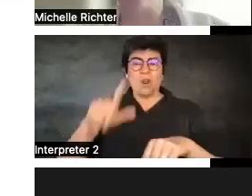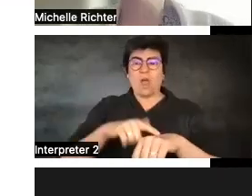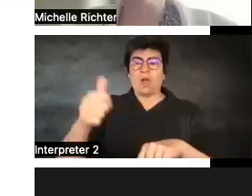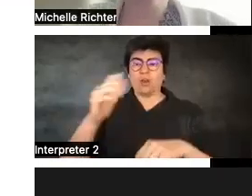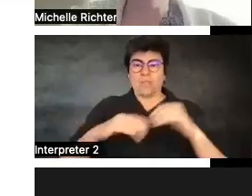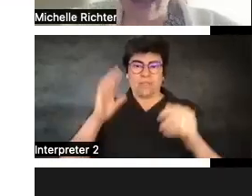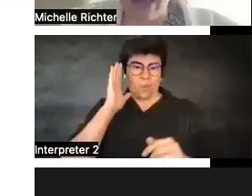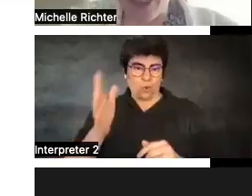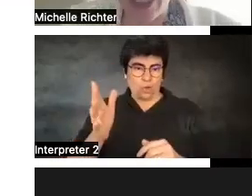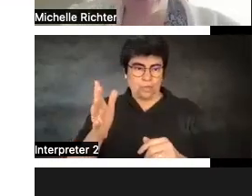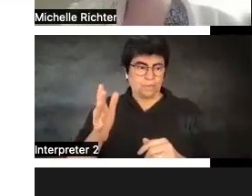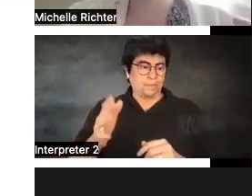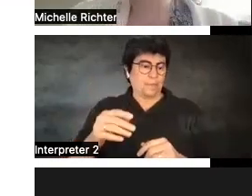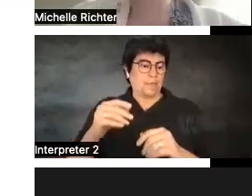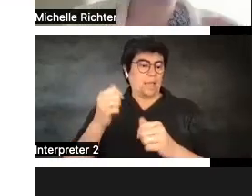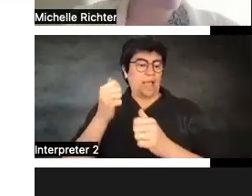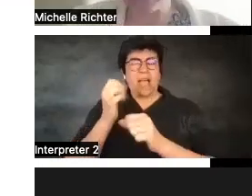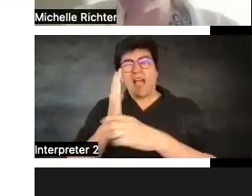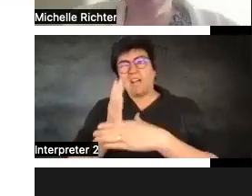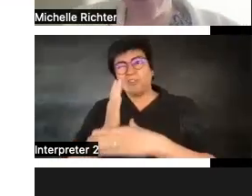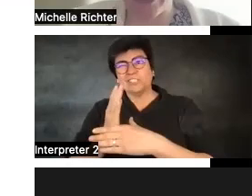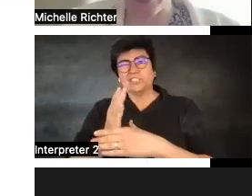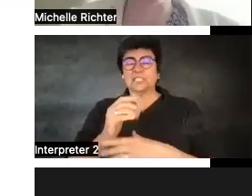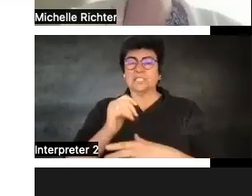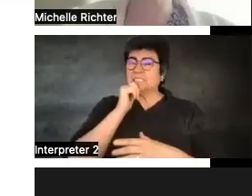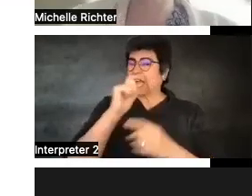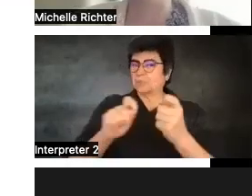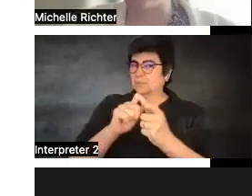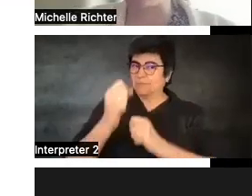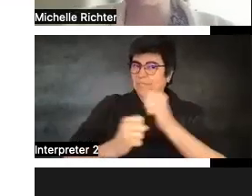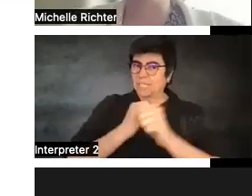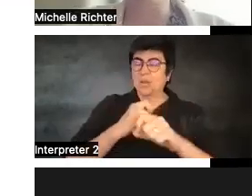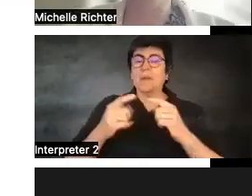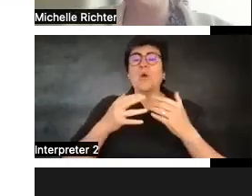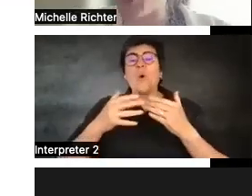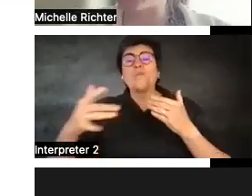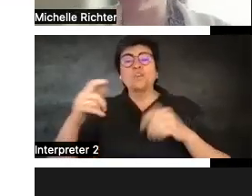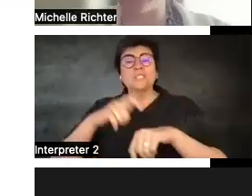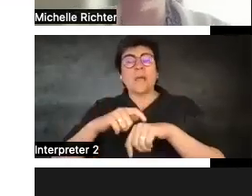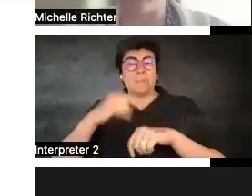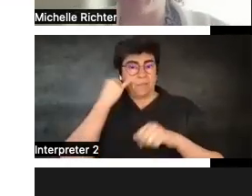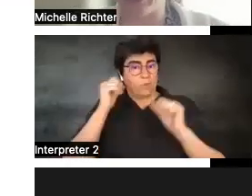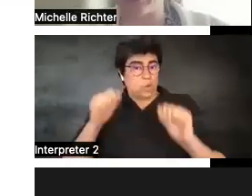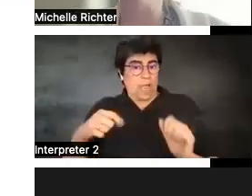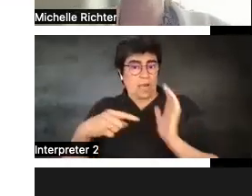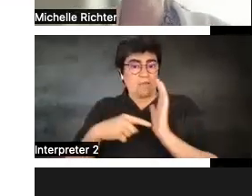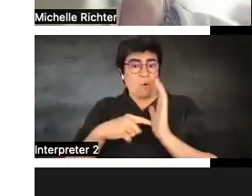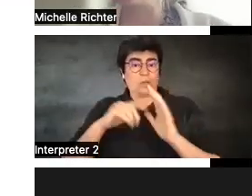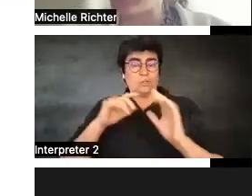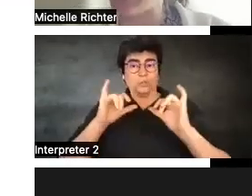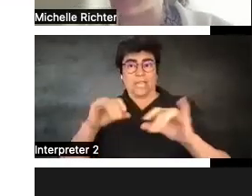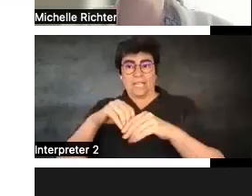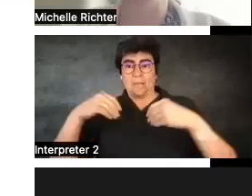have. On average, not in any specific year, but over time, if you can afford to be in the market,